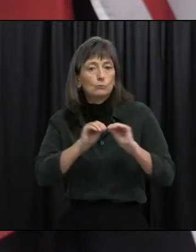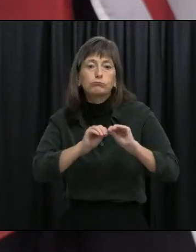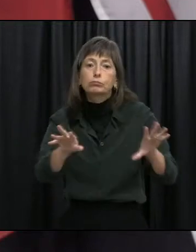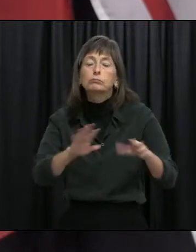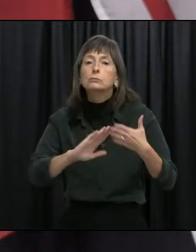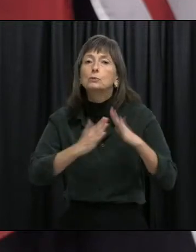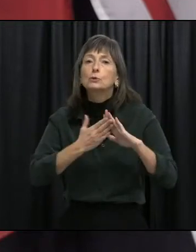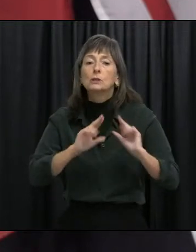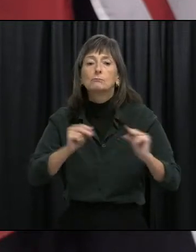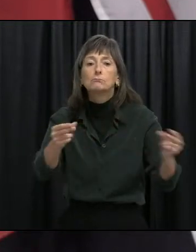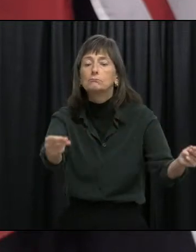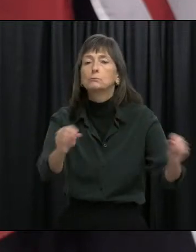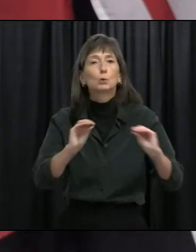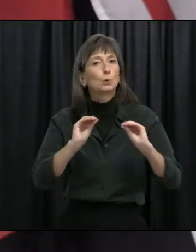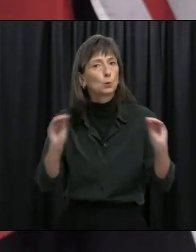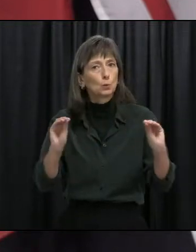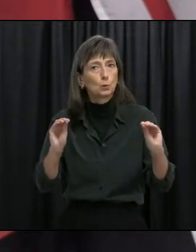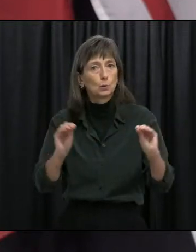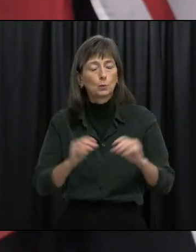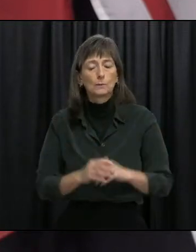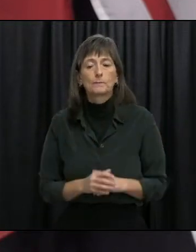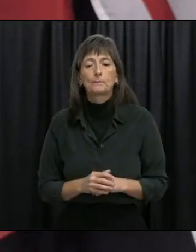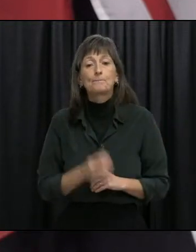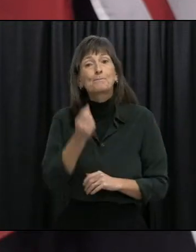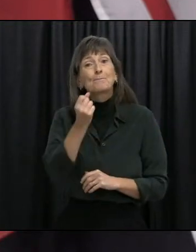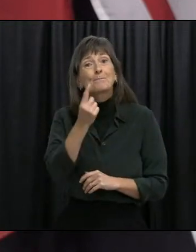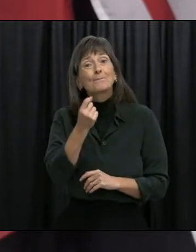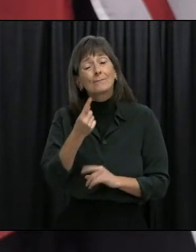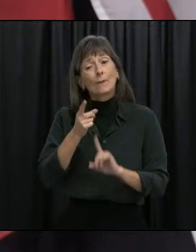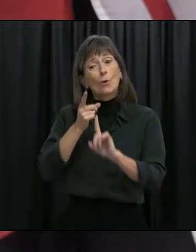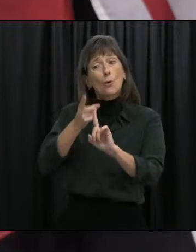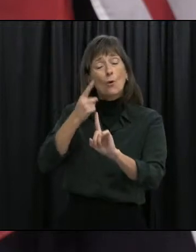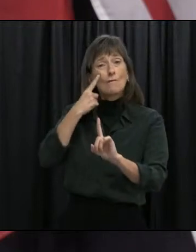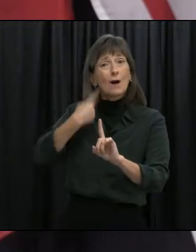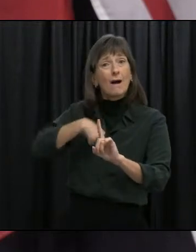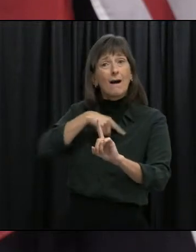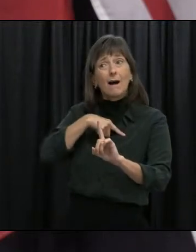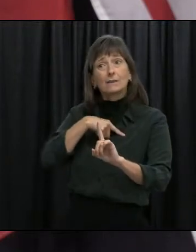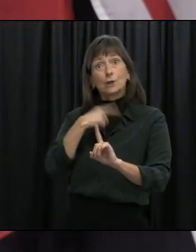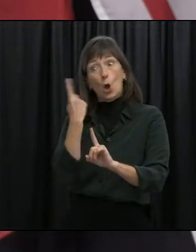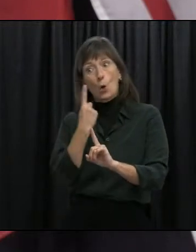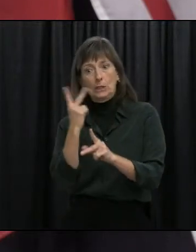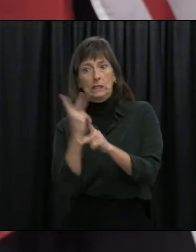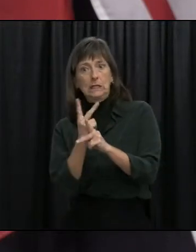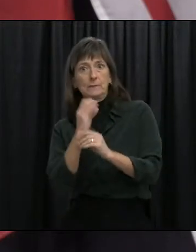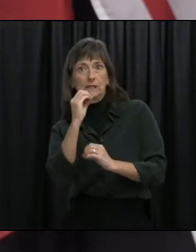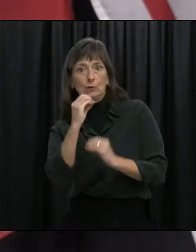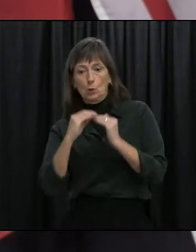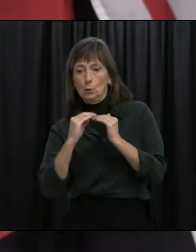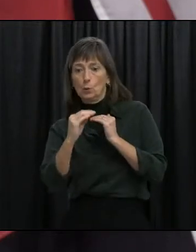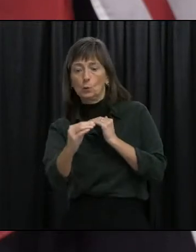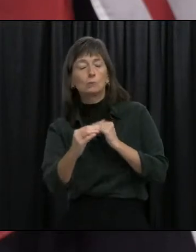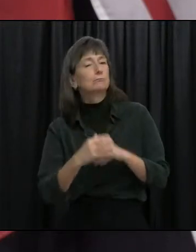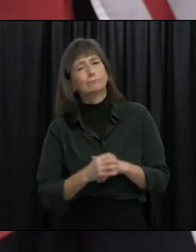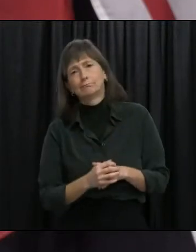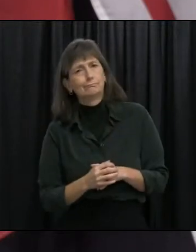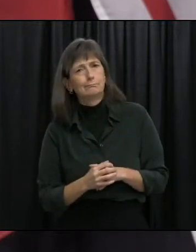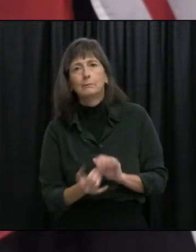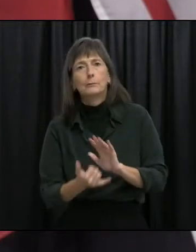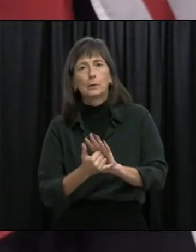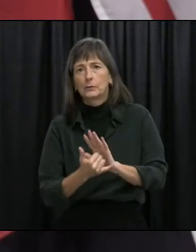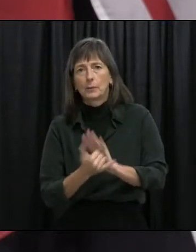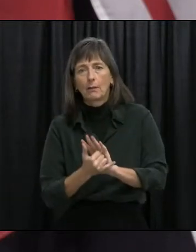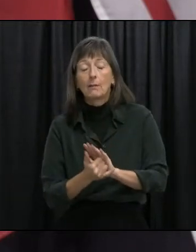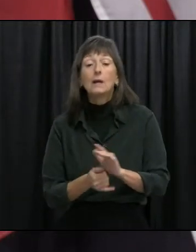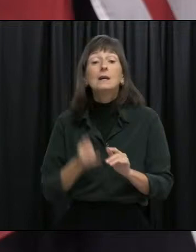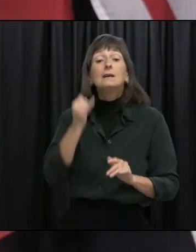spread. Our goal was never to have no cases. That is unrealistic. Our goal was to contain those